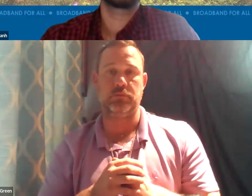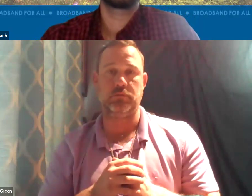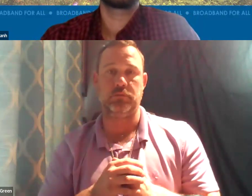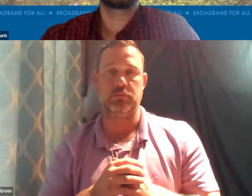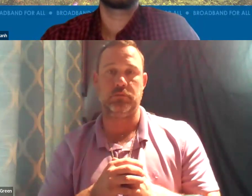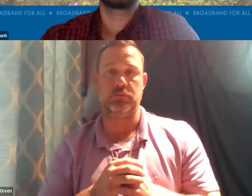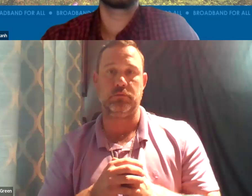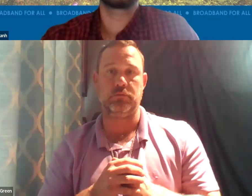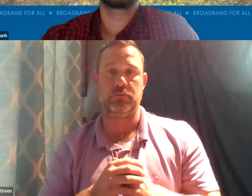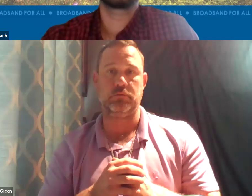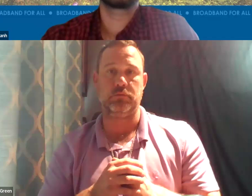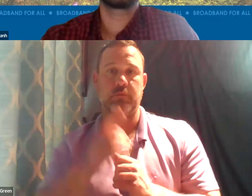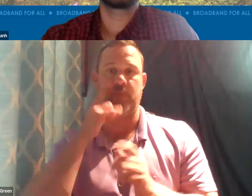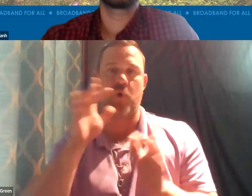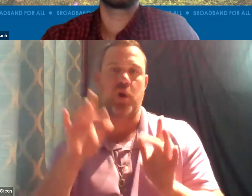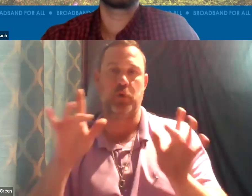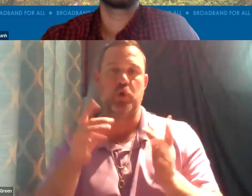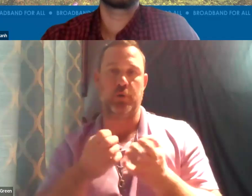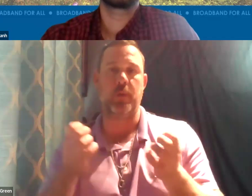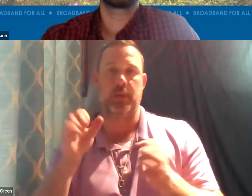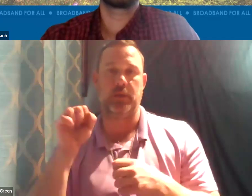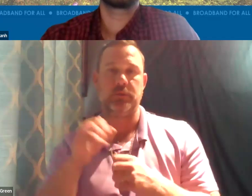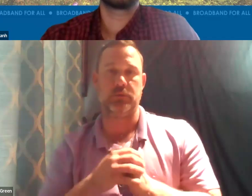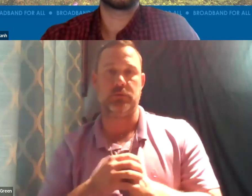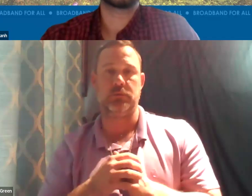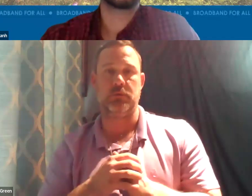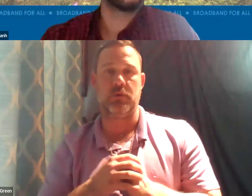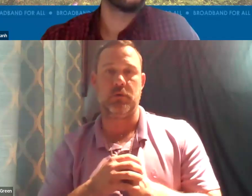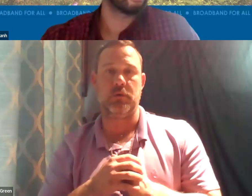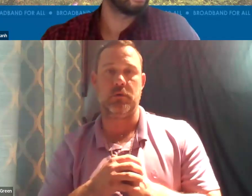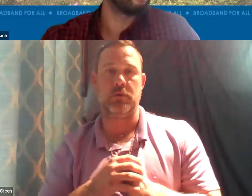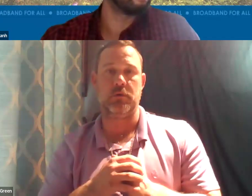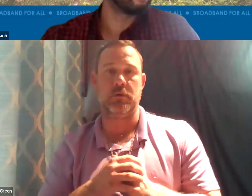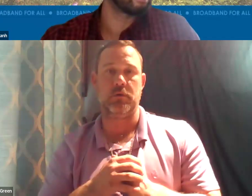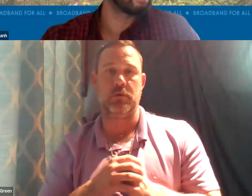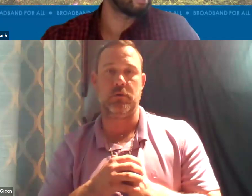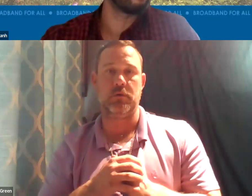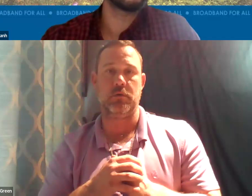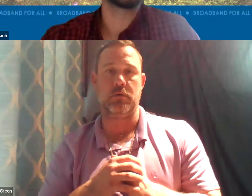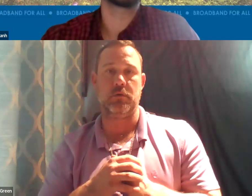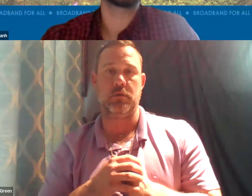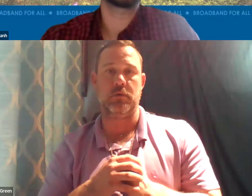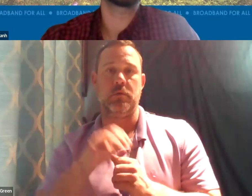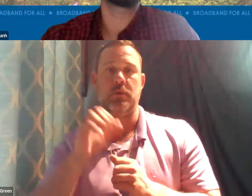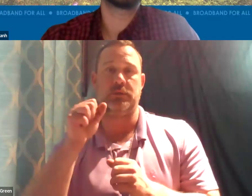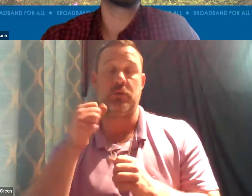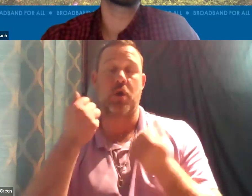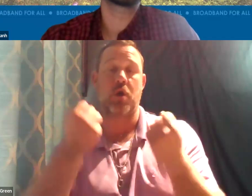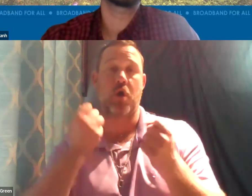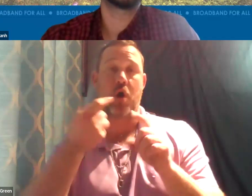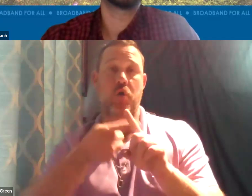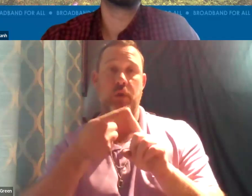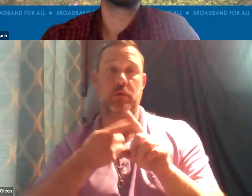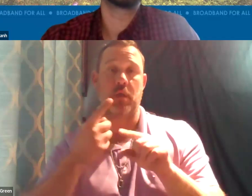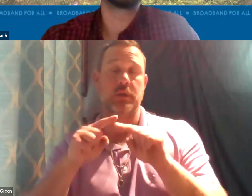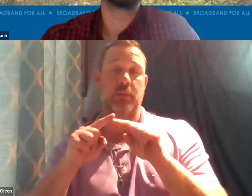Or I'm assuming that's for computer devices. Yep. Yeah. So car rentals, I think it